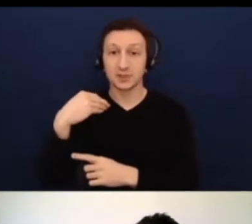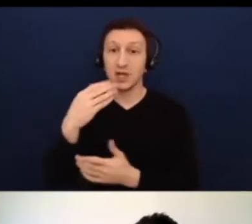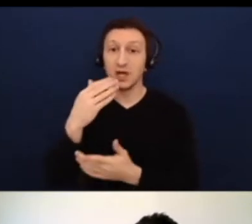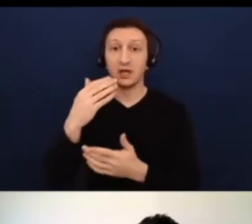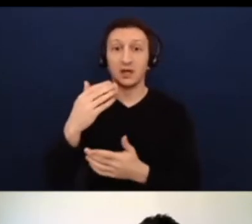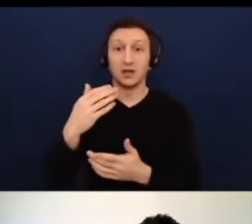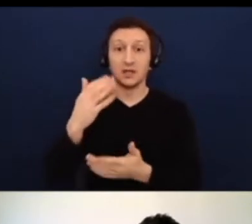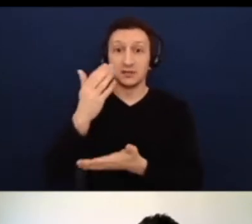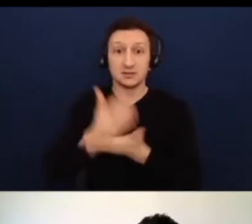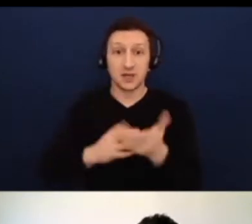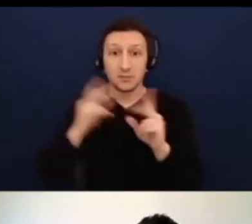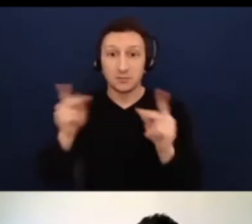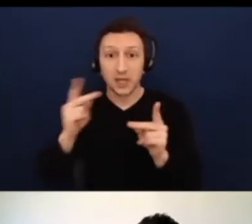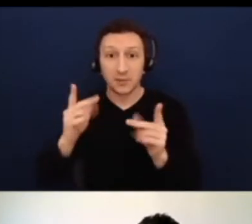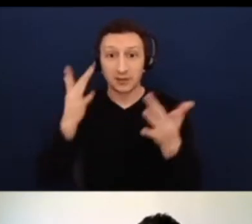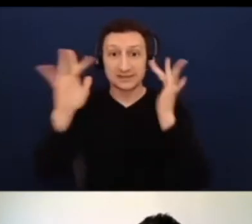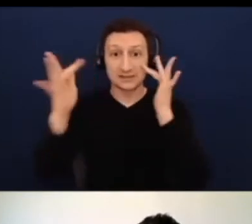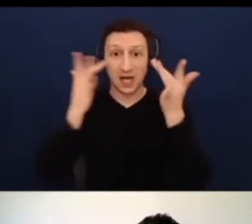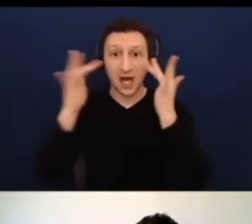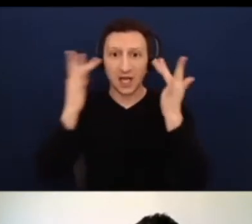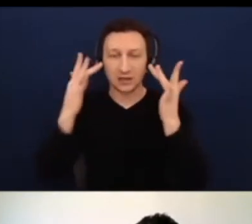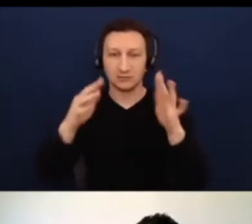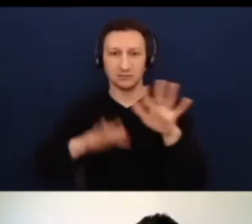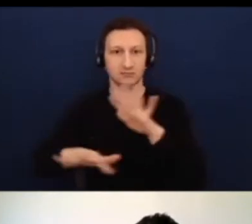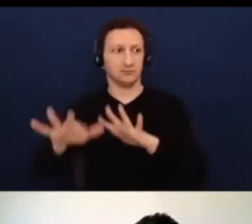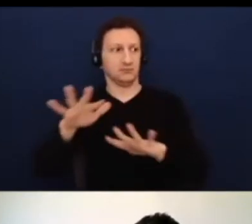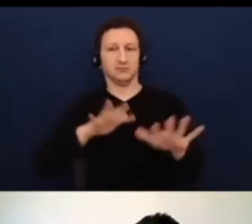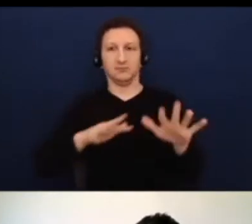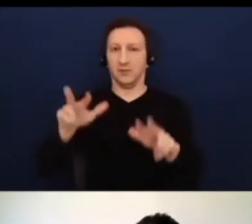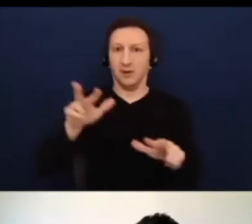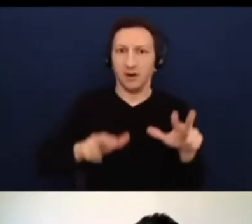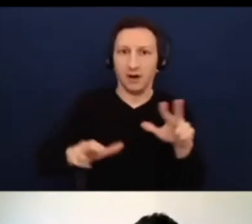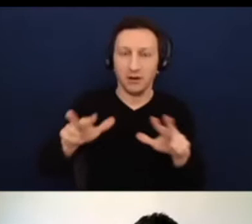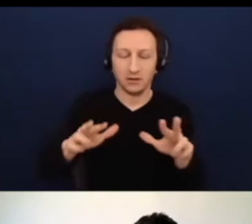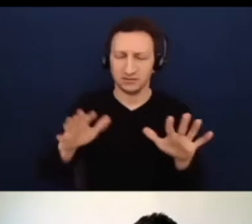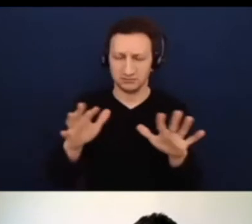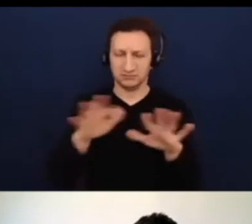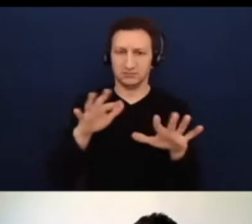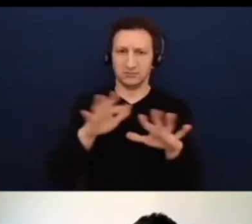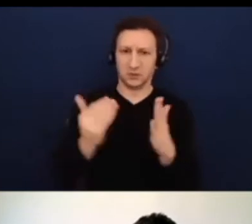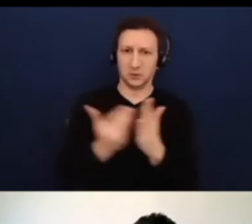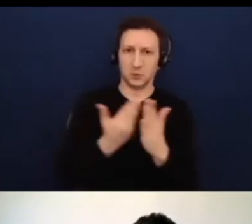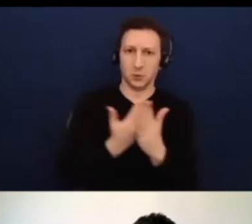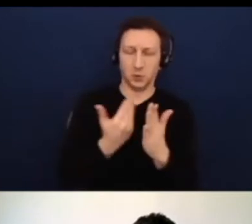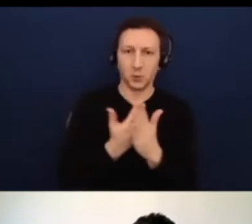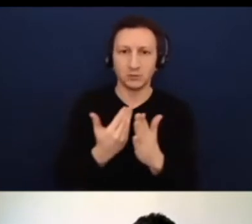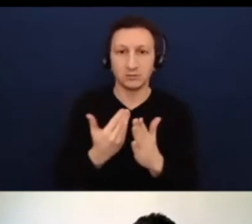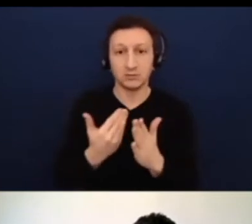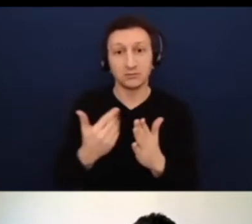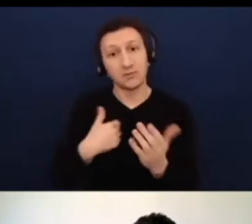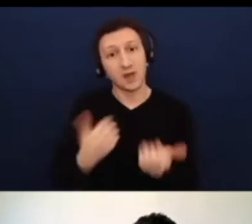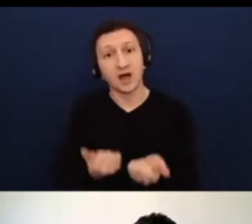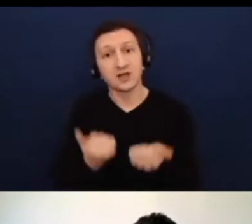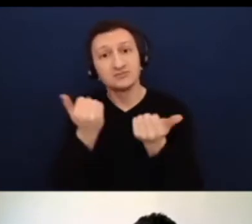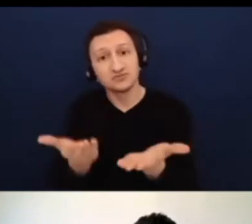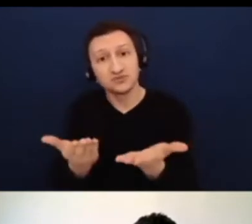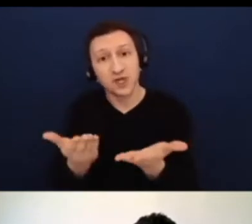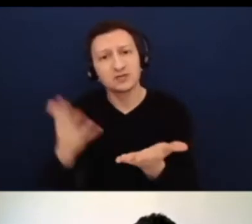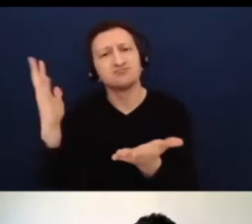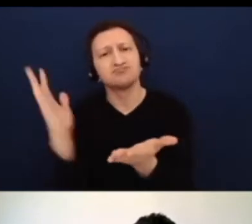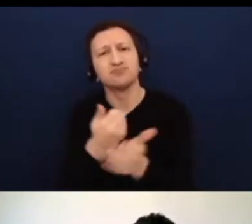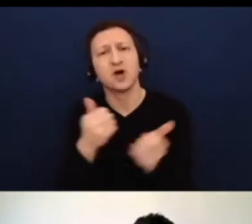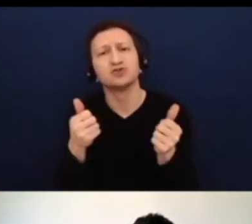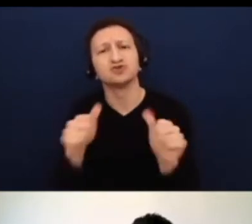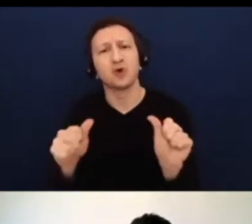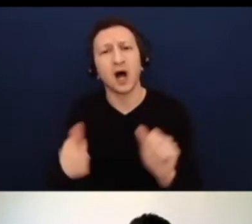and it's nice to be able to experience it, close your eyes, open your eyes, and feel what it would be like